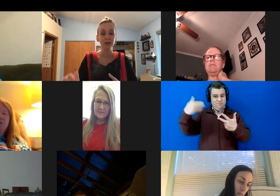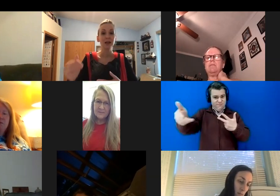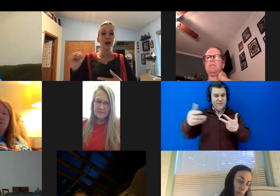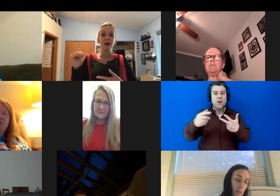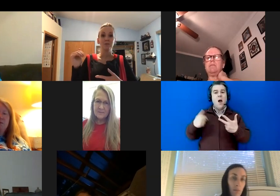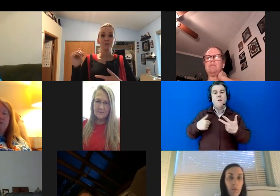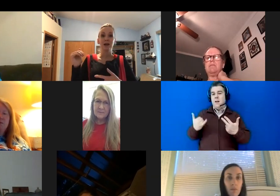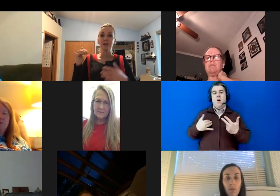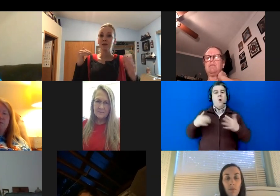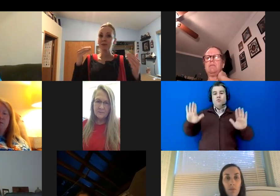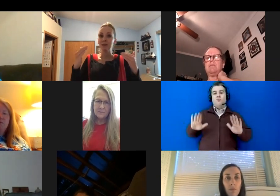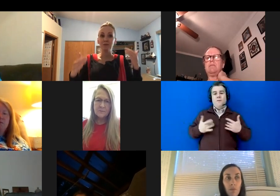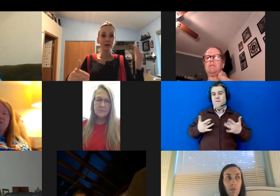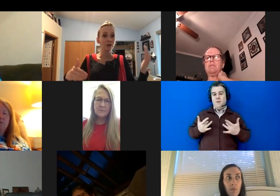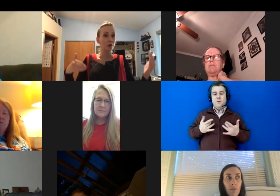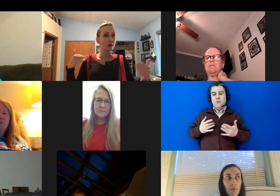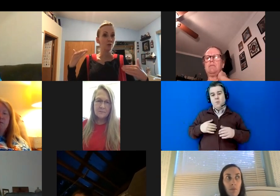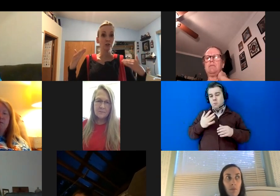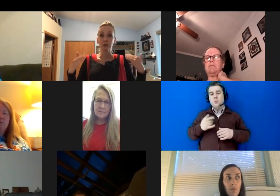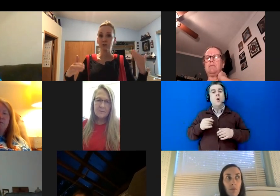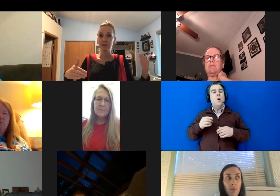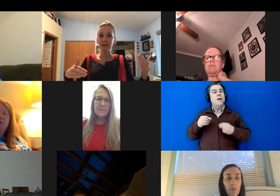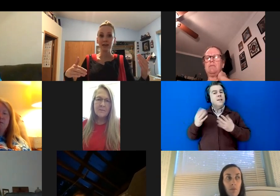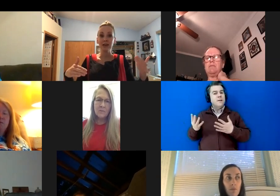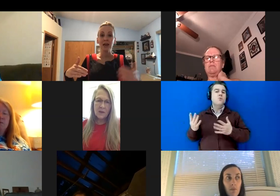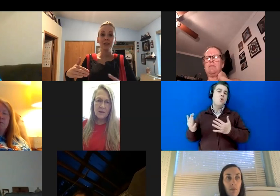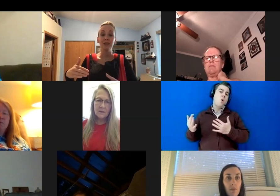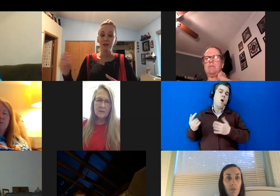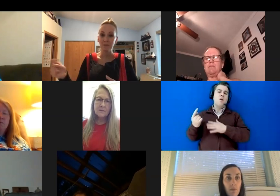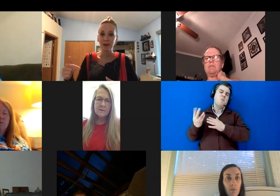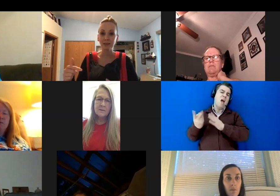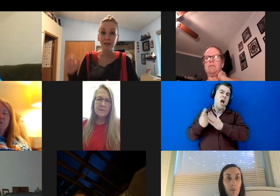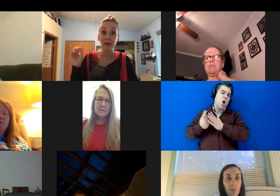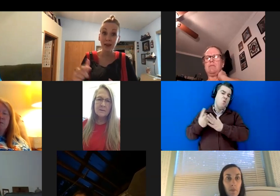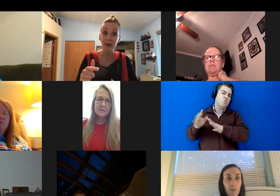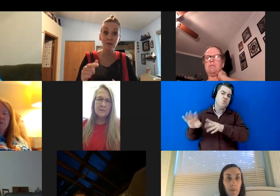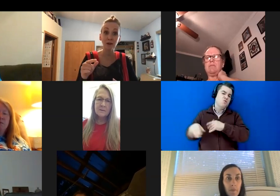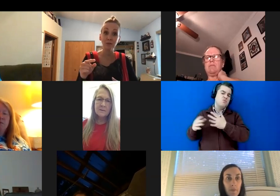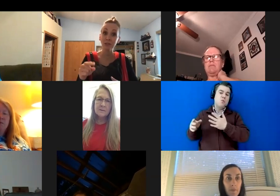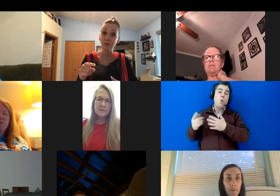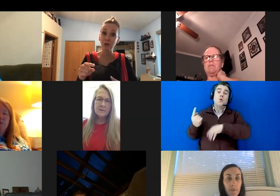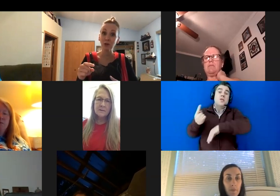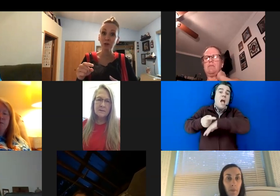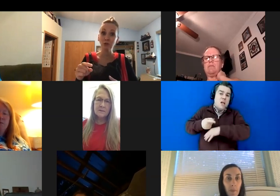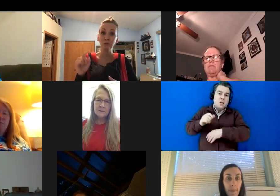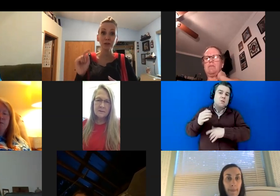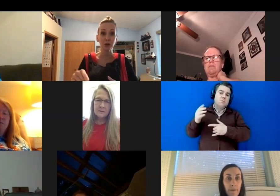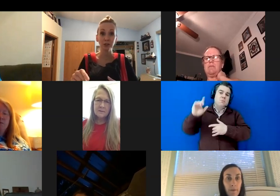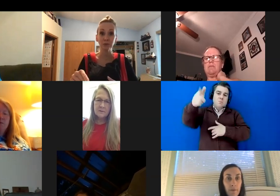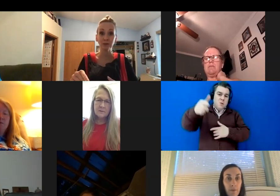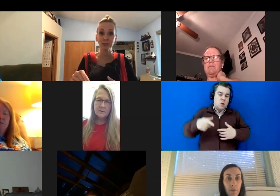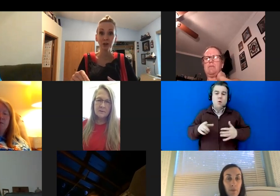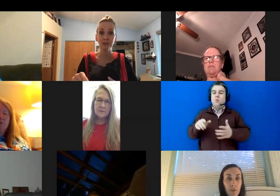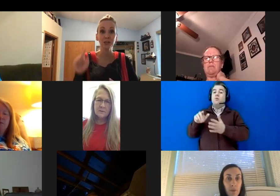now. And then maybe give that a couple hours or even a day, and then come back and say, hey, I found this video on YouTube that